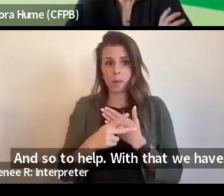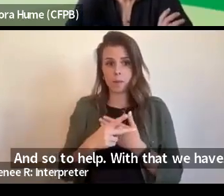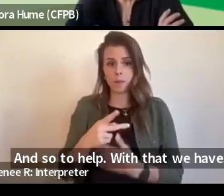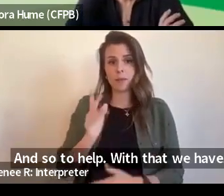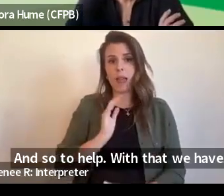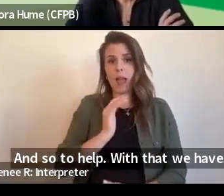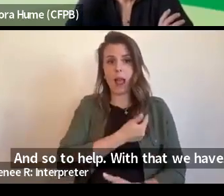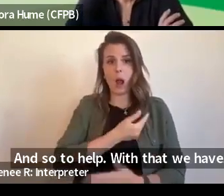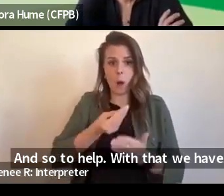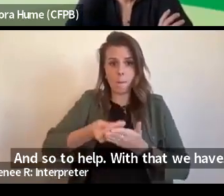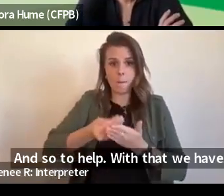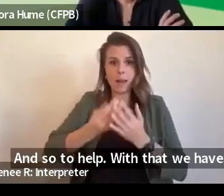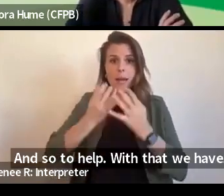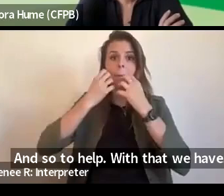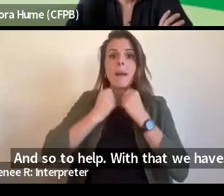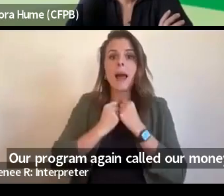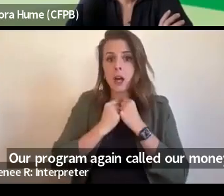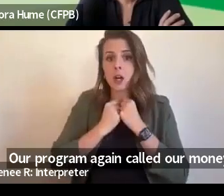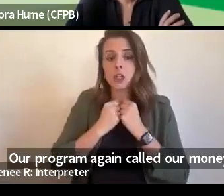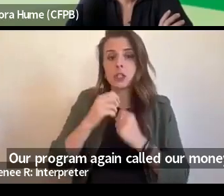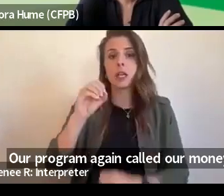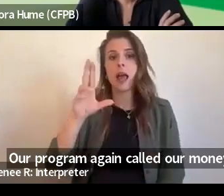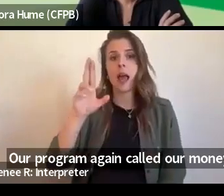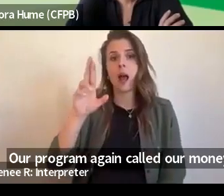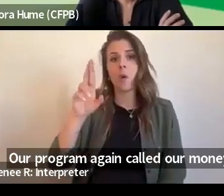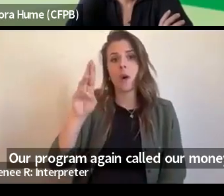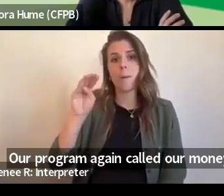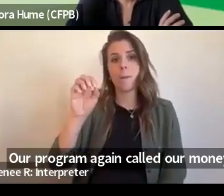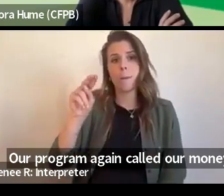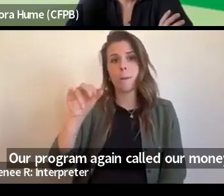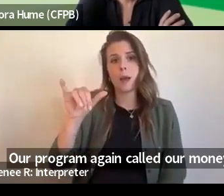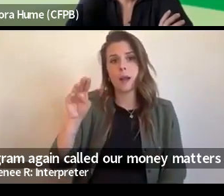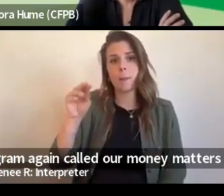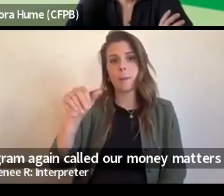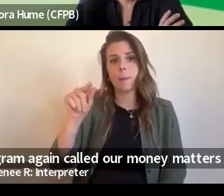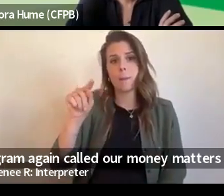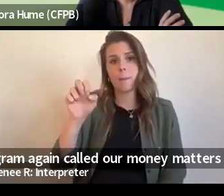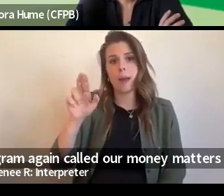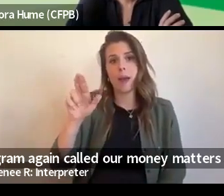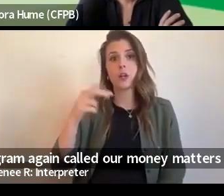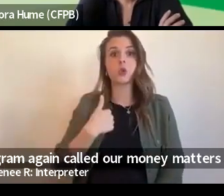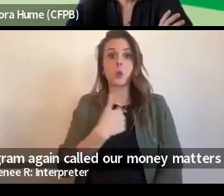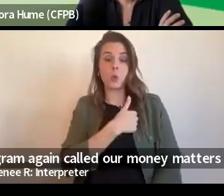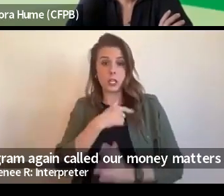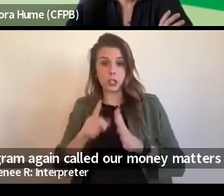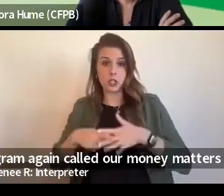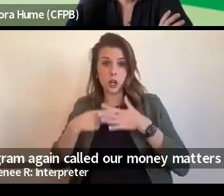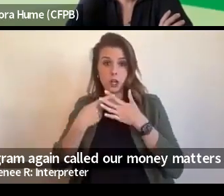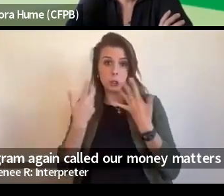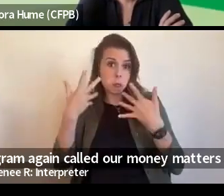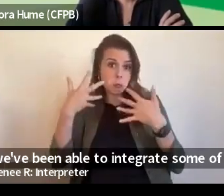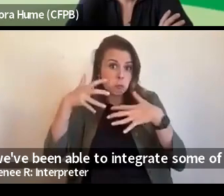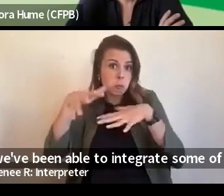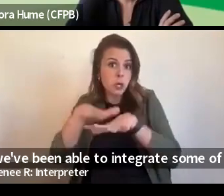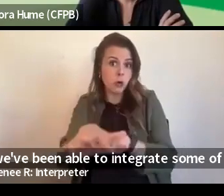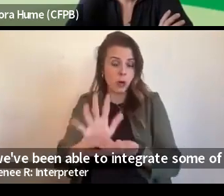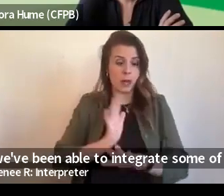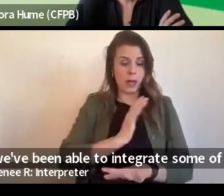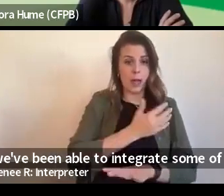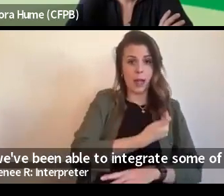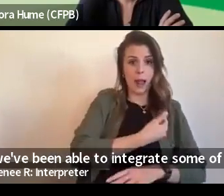Money Matters, and so we've been able to integrate some of our coursework from our